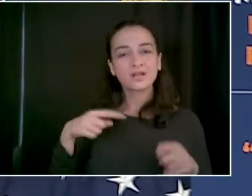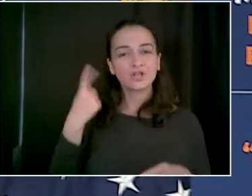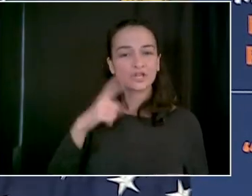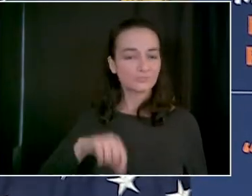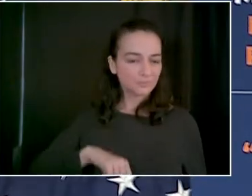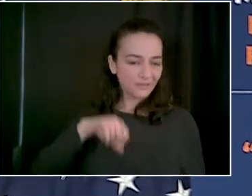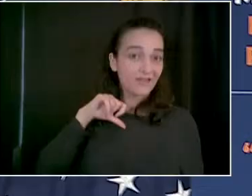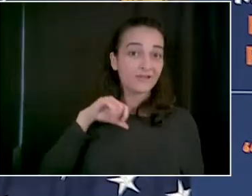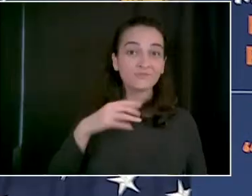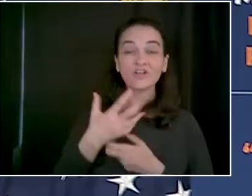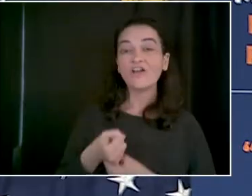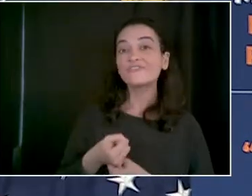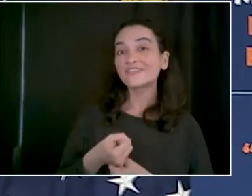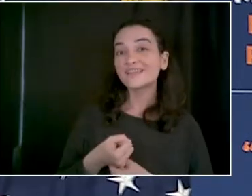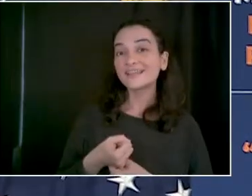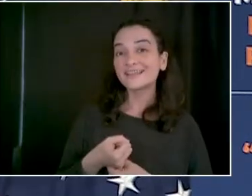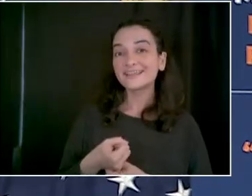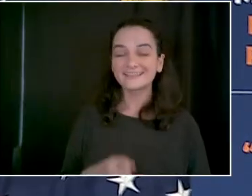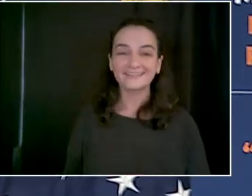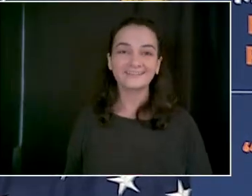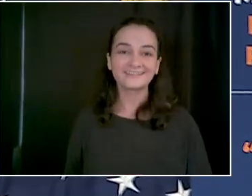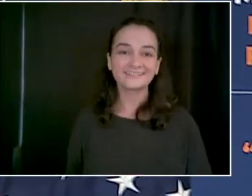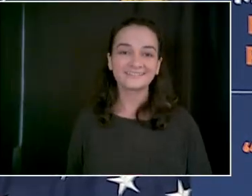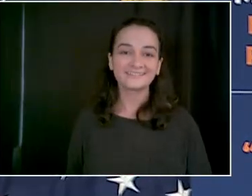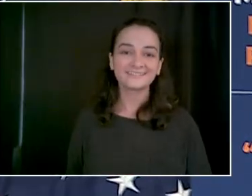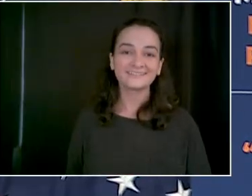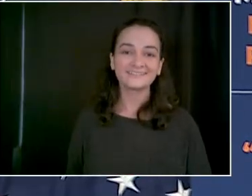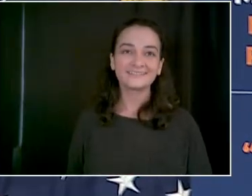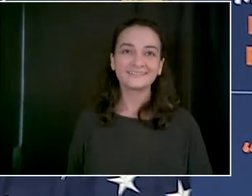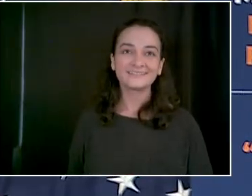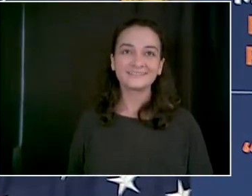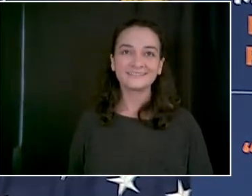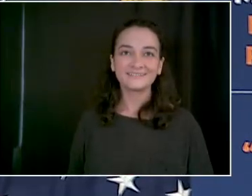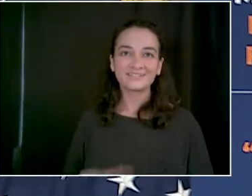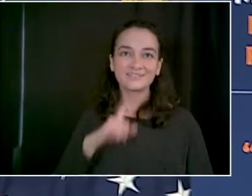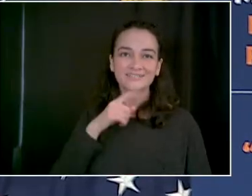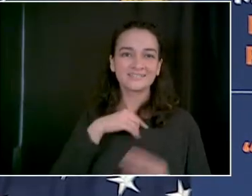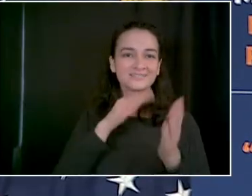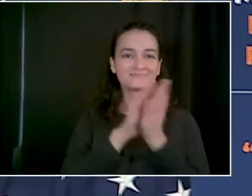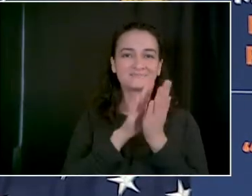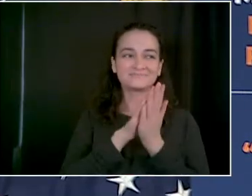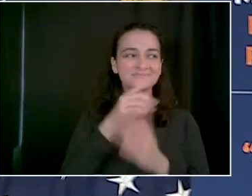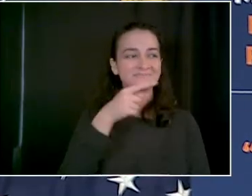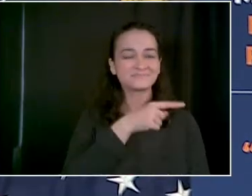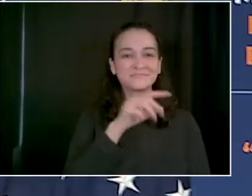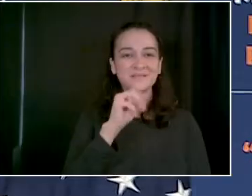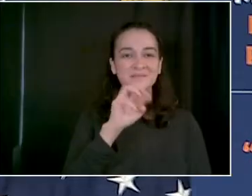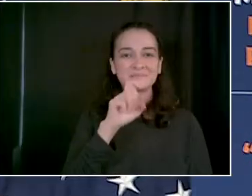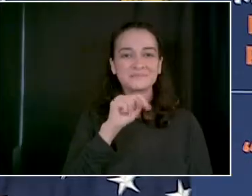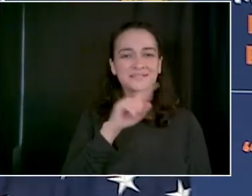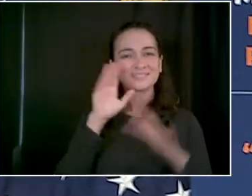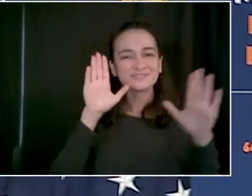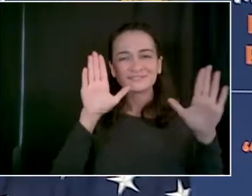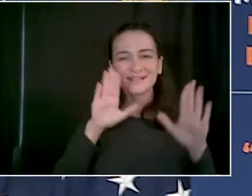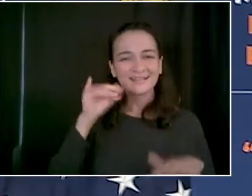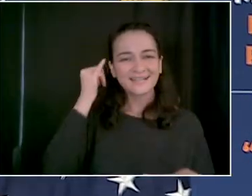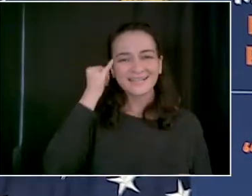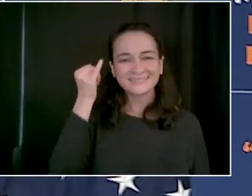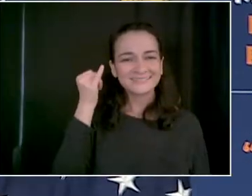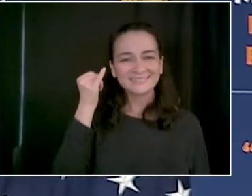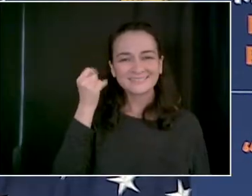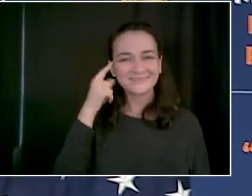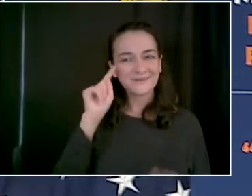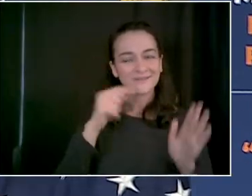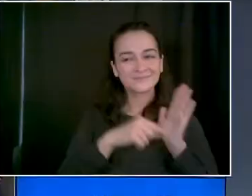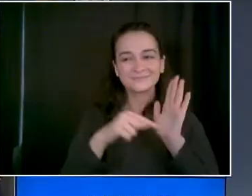so I applaud the Met for, you know, to doing that. And I think the presentation is going to be a great, great one. Thank you all. How